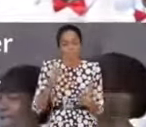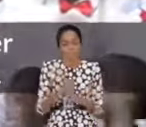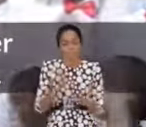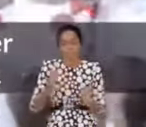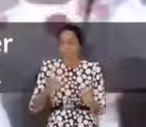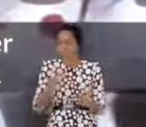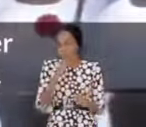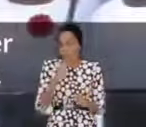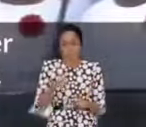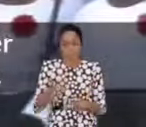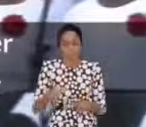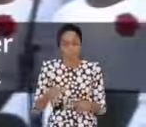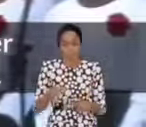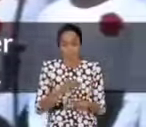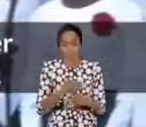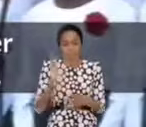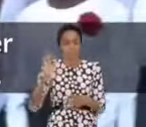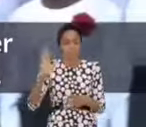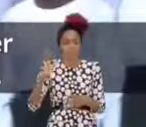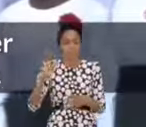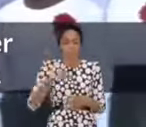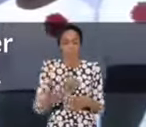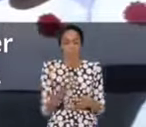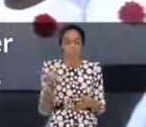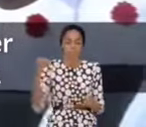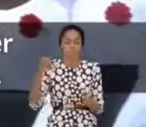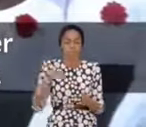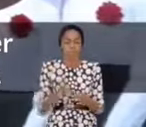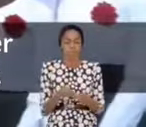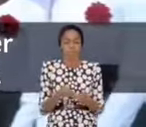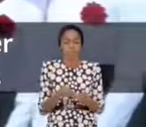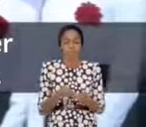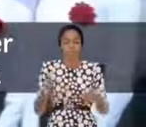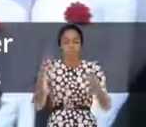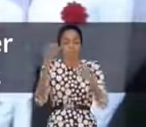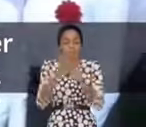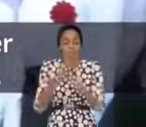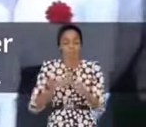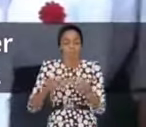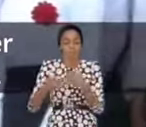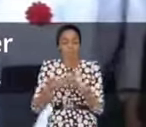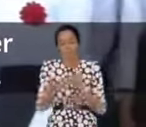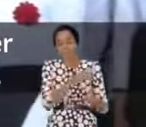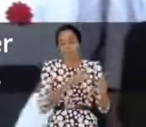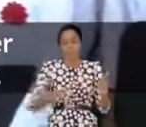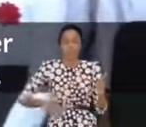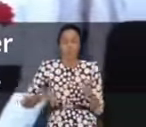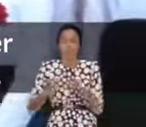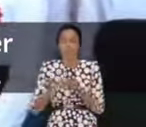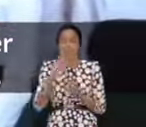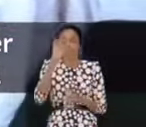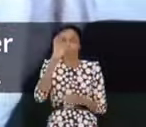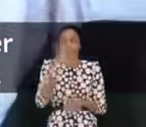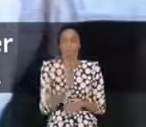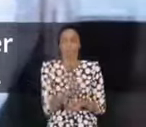can't stay any longer. Take me back, Lord,